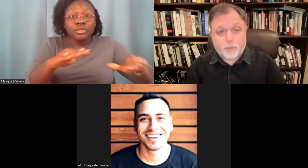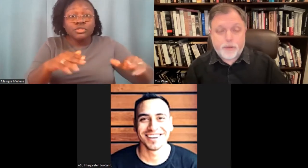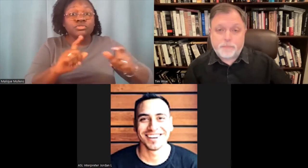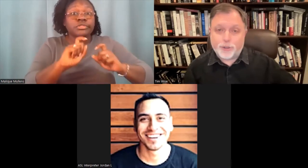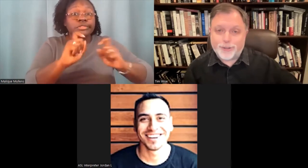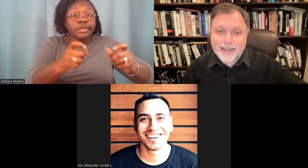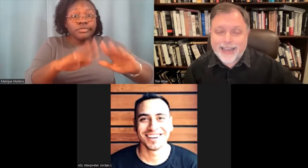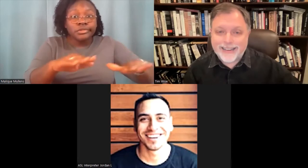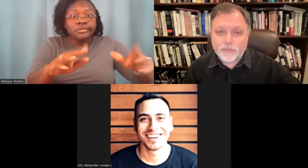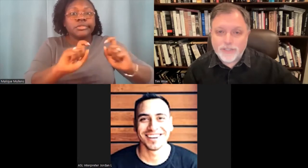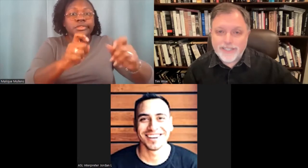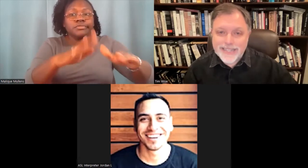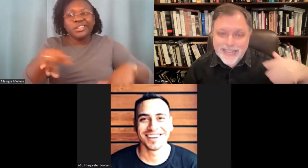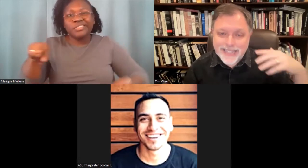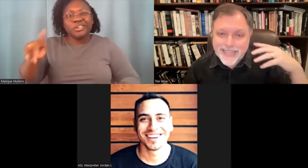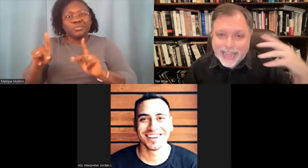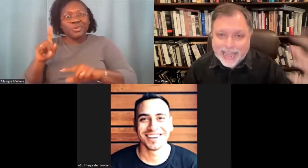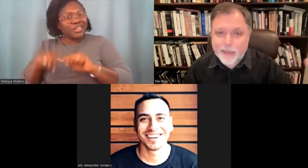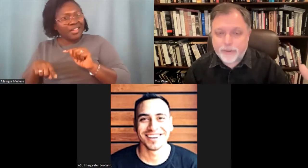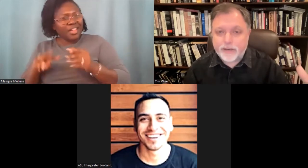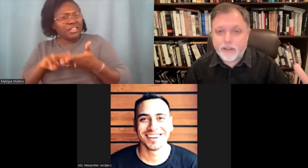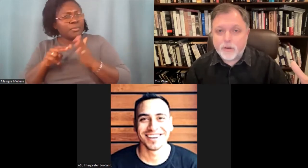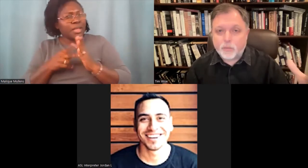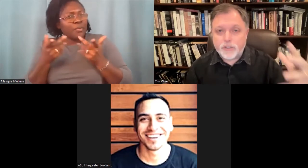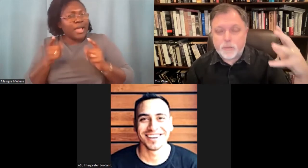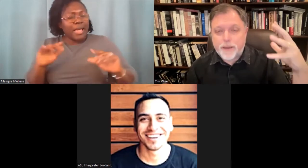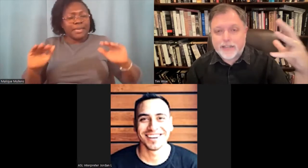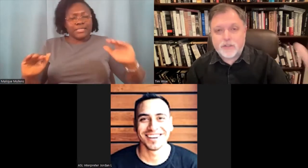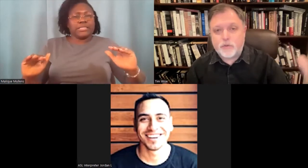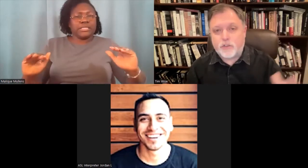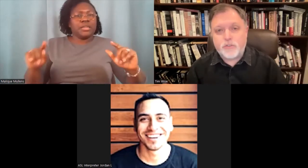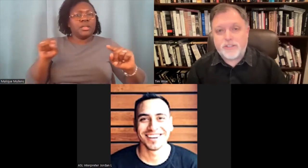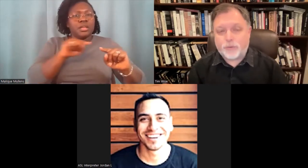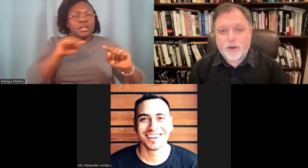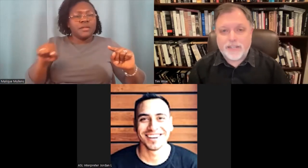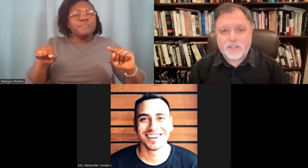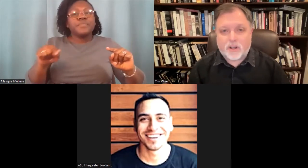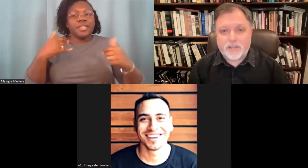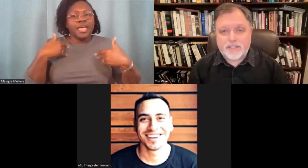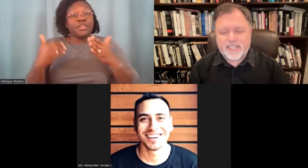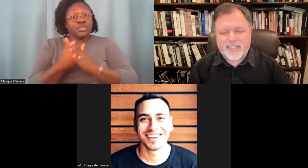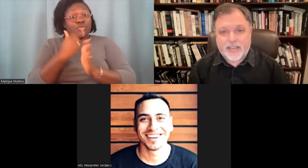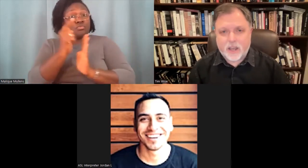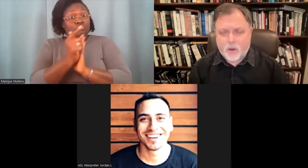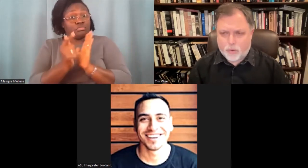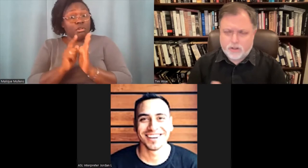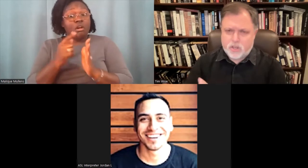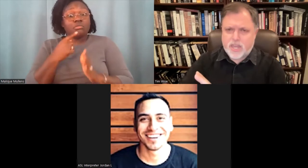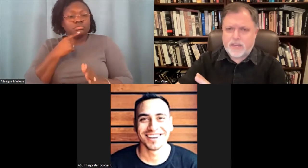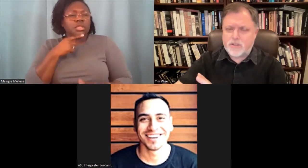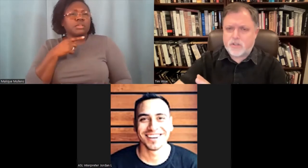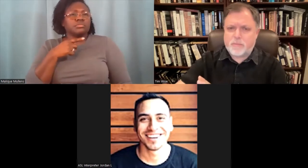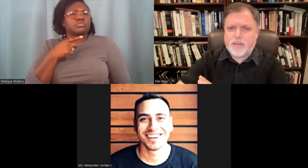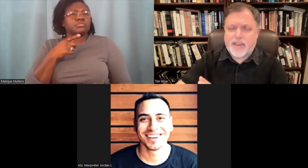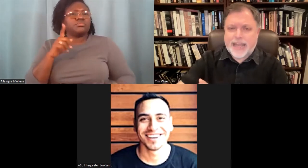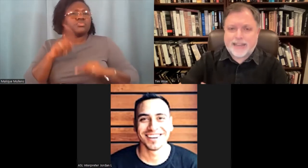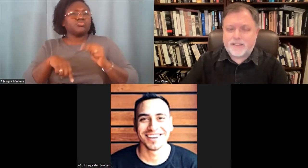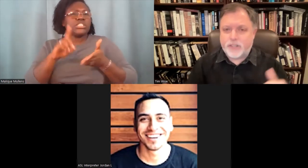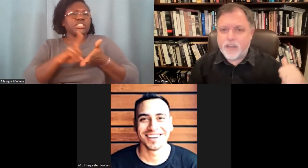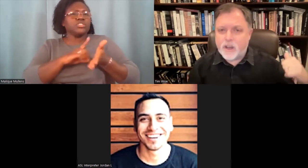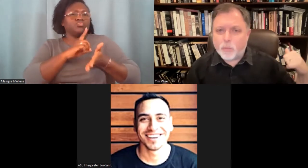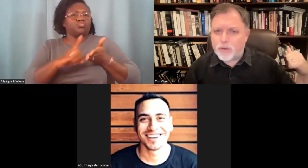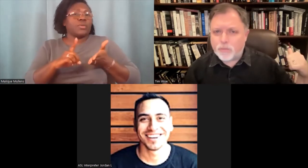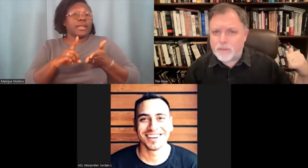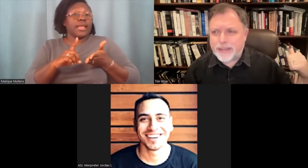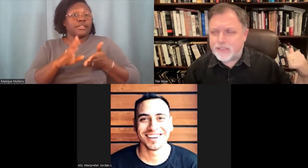and other people are not, what do you think is going to happen once you pass those new civil rights laws that say, well, you can't discriminate